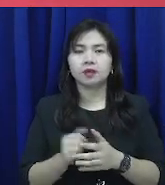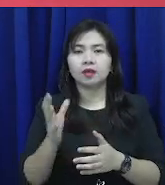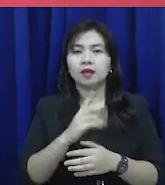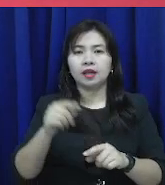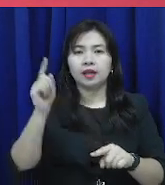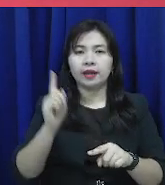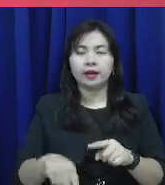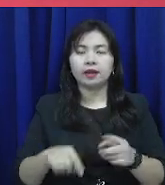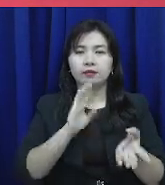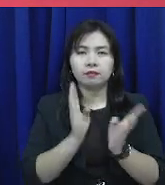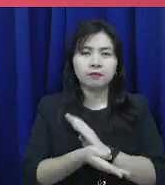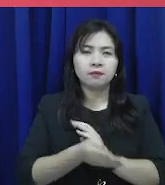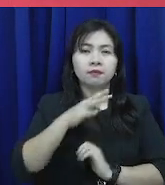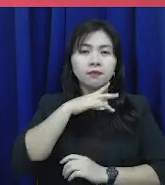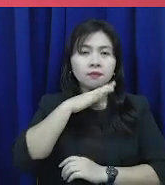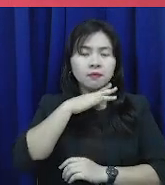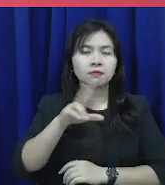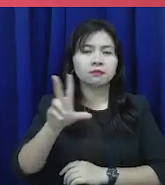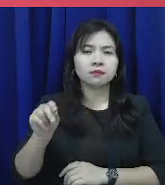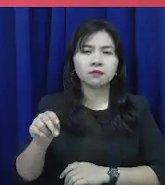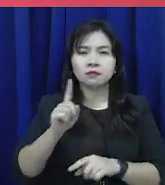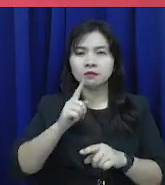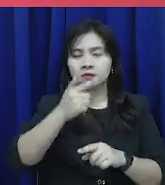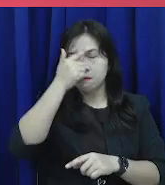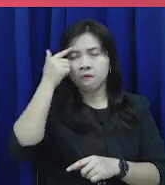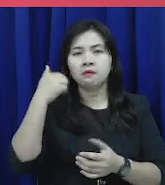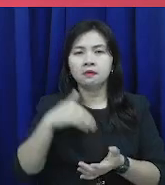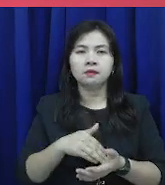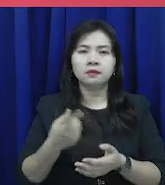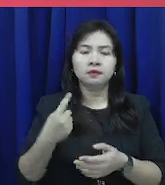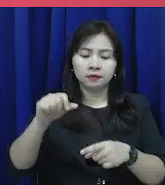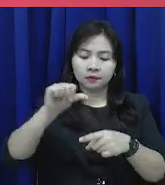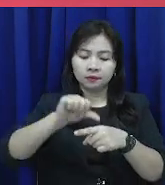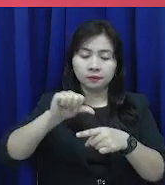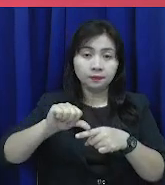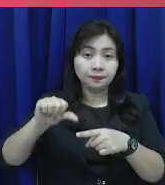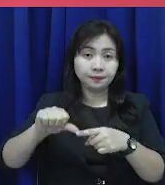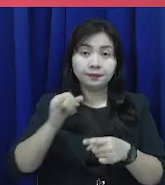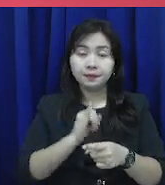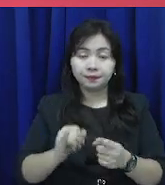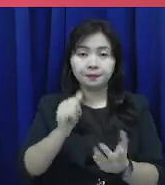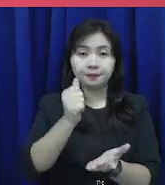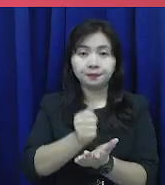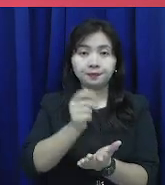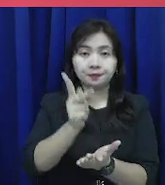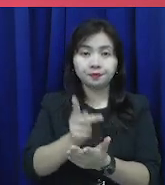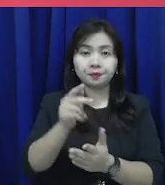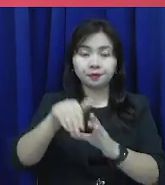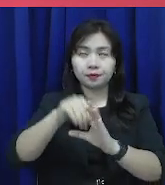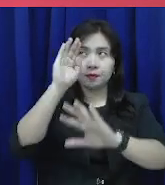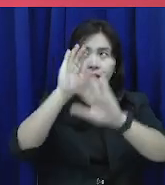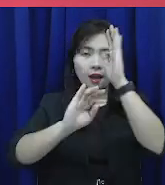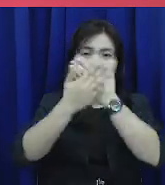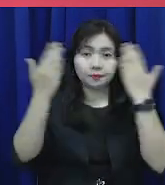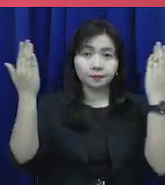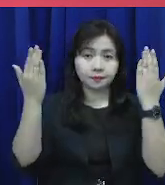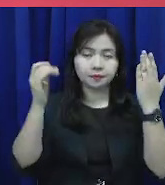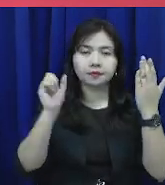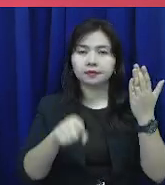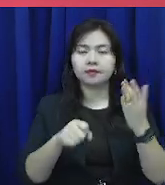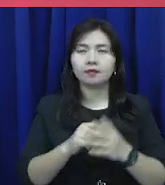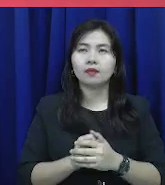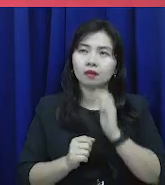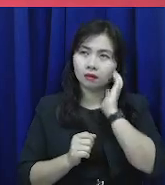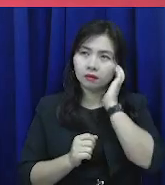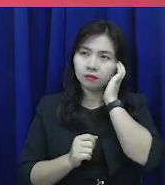mabahiran ng kung ano pa man because this seed right here is already approved in heaven you see now kaya ko po sinasabi ito sa baw isa po sa